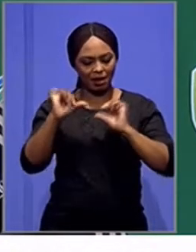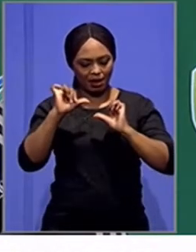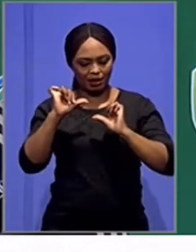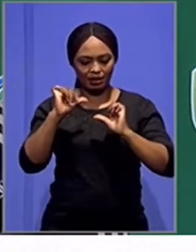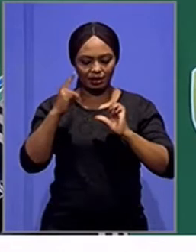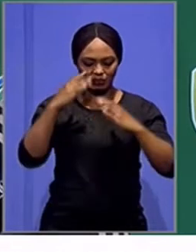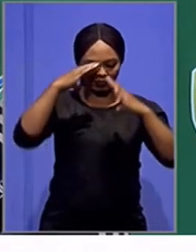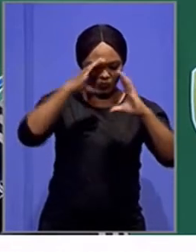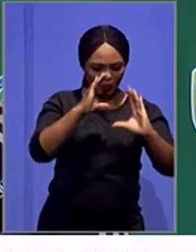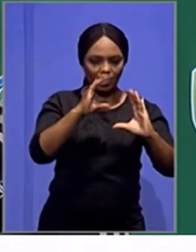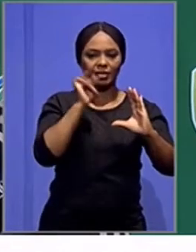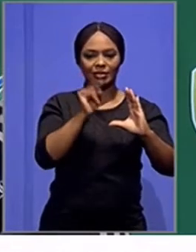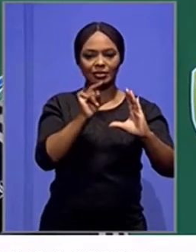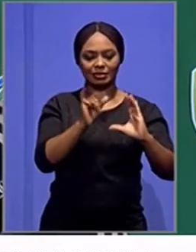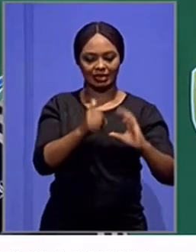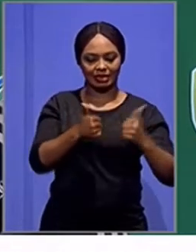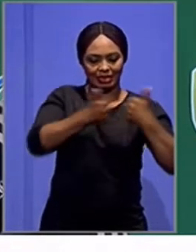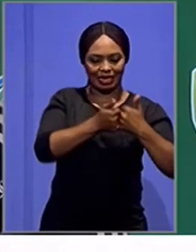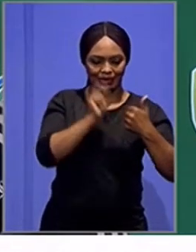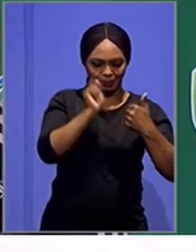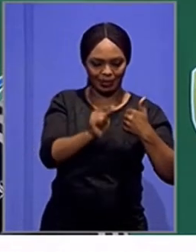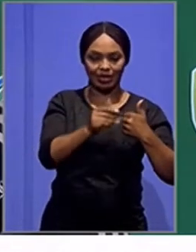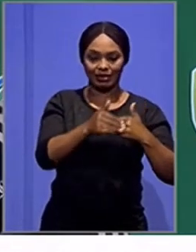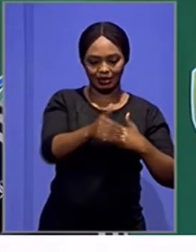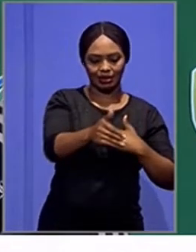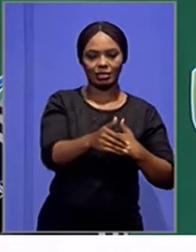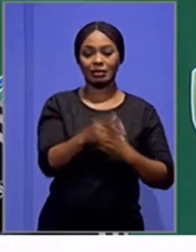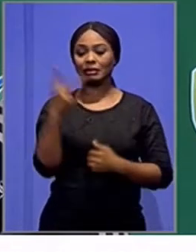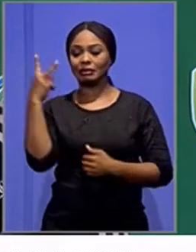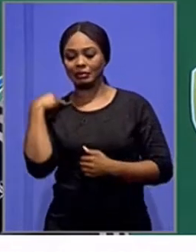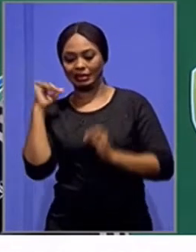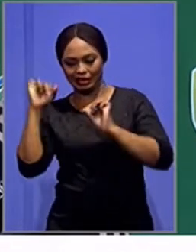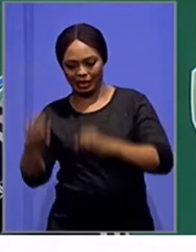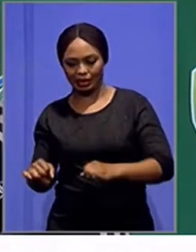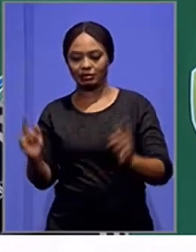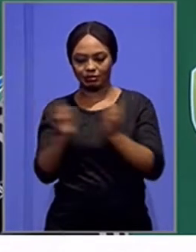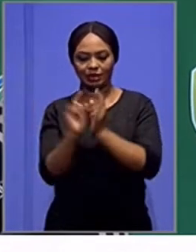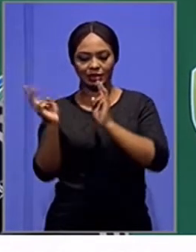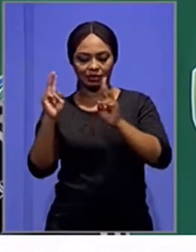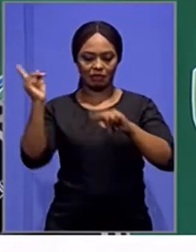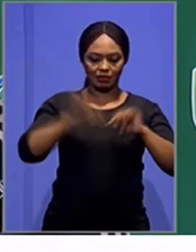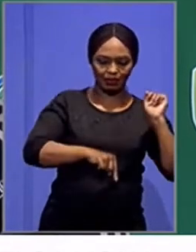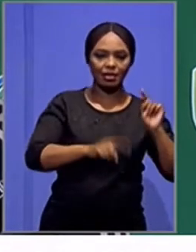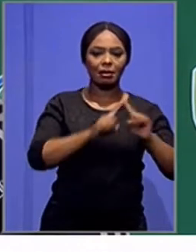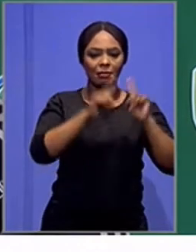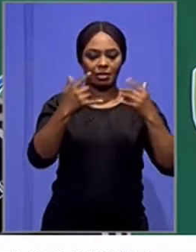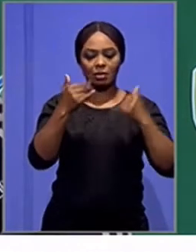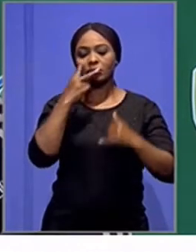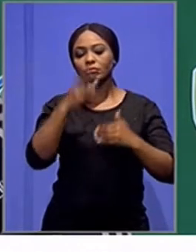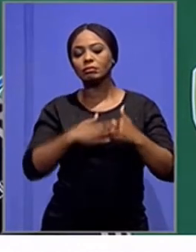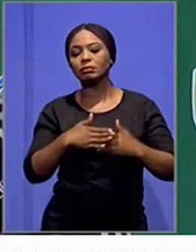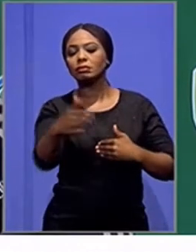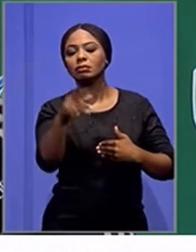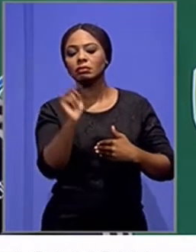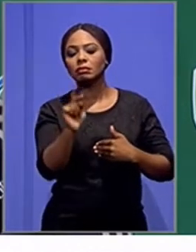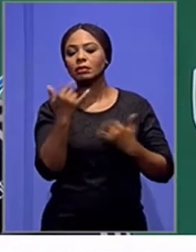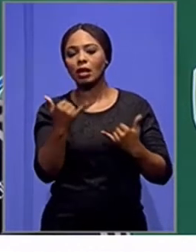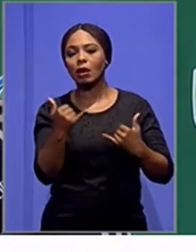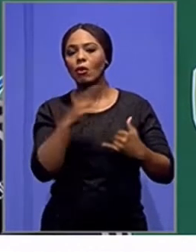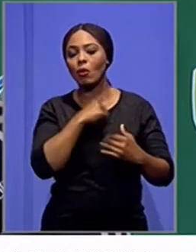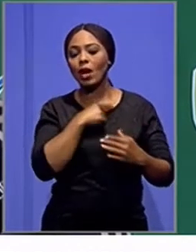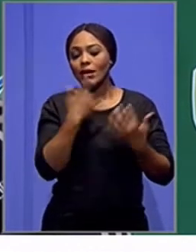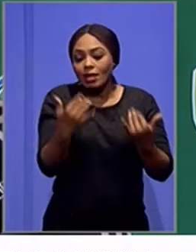lay too much in the disappointment of the derby, but immediately look forward. And what is facing us is a team